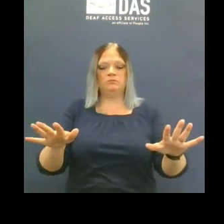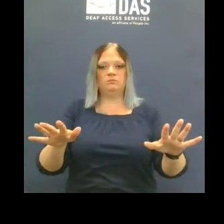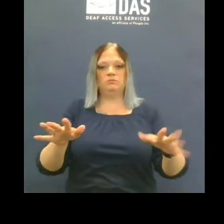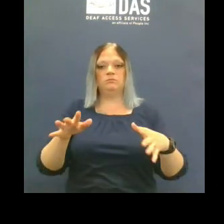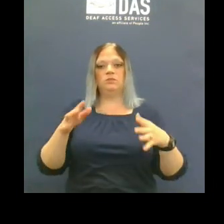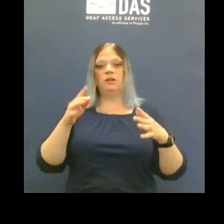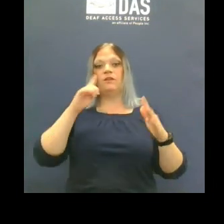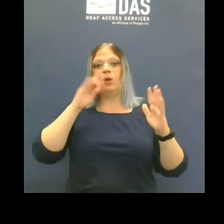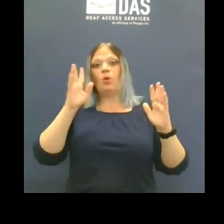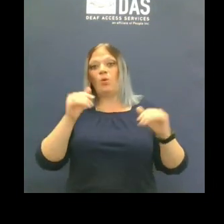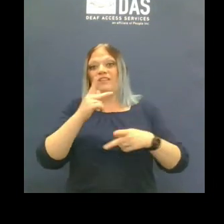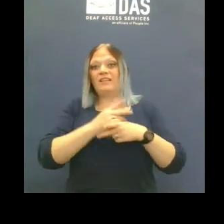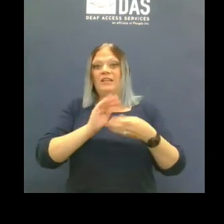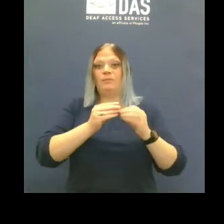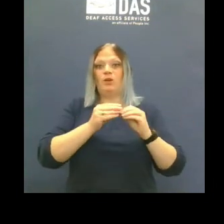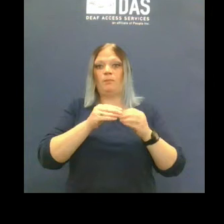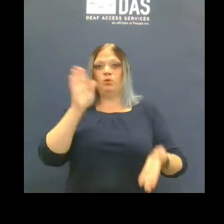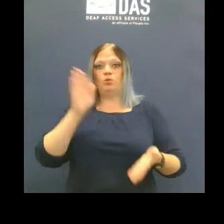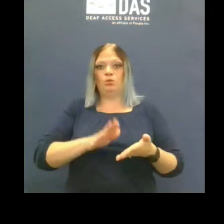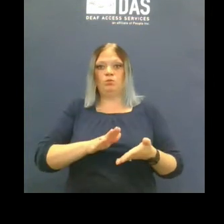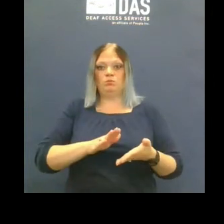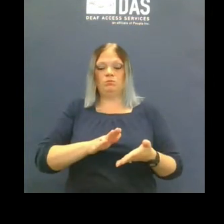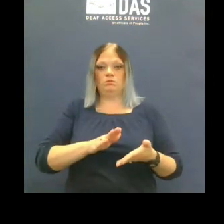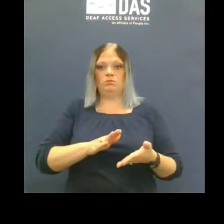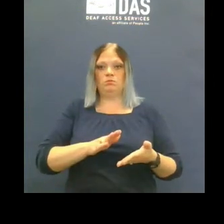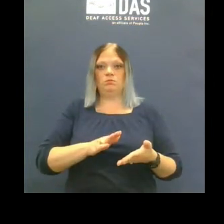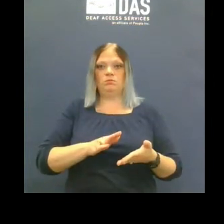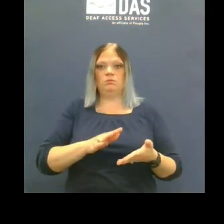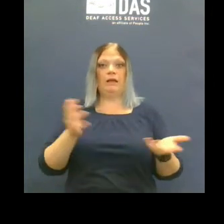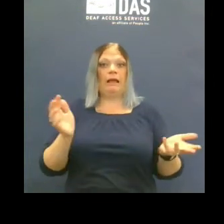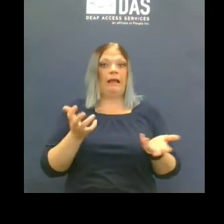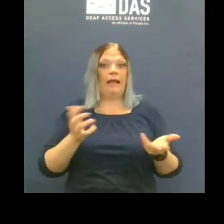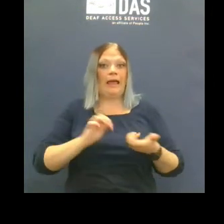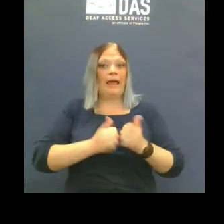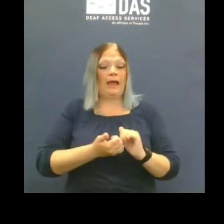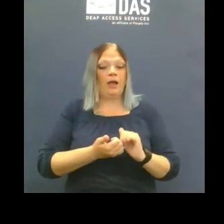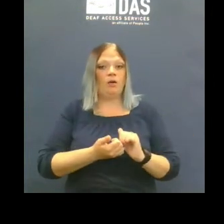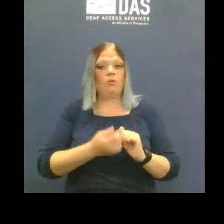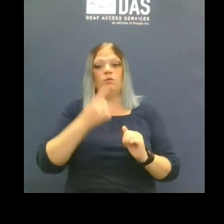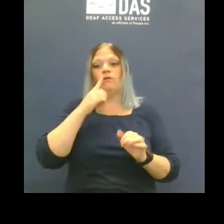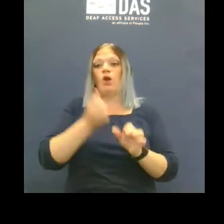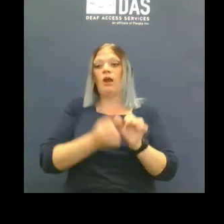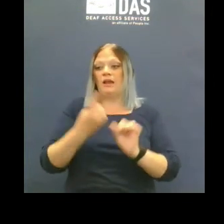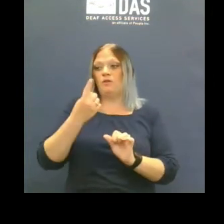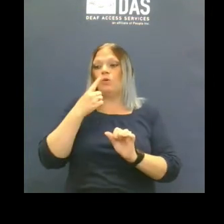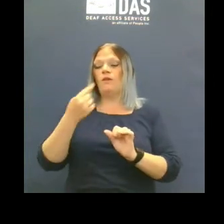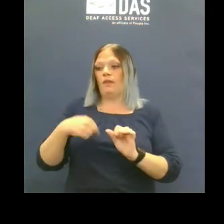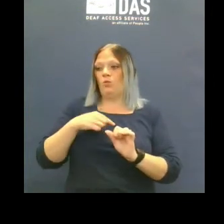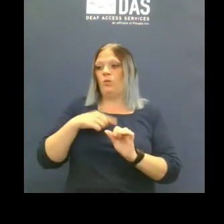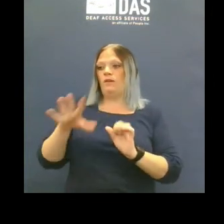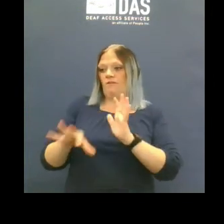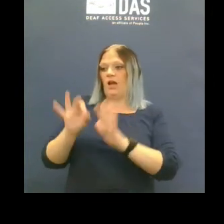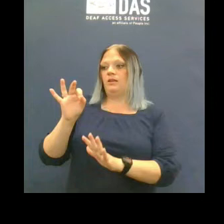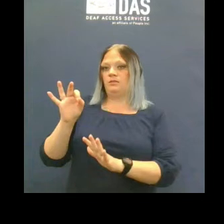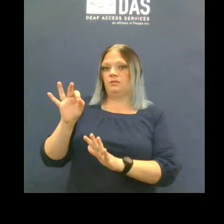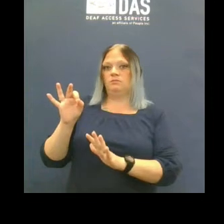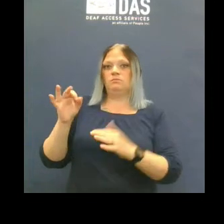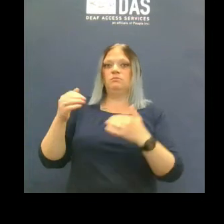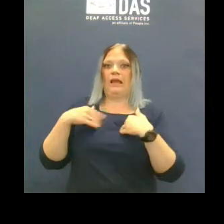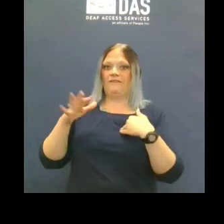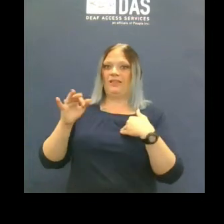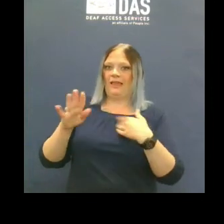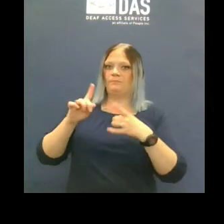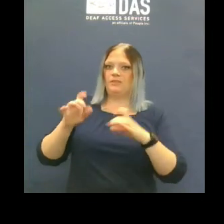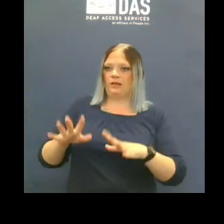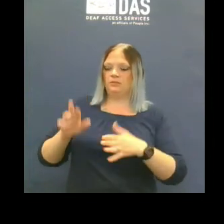hopefully keep our numbers down. So the way we do that is for everybody who is, we find to be infected with COVID-19 through a laboratory